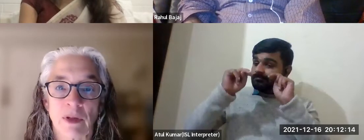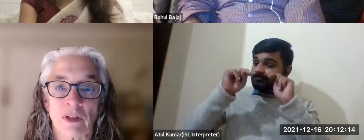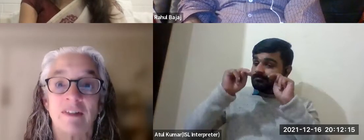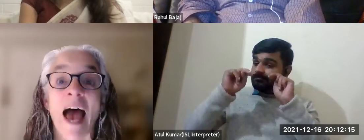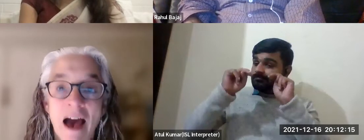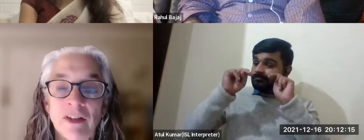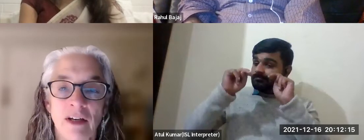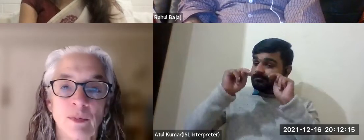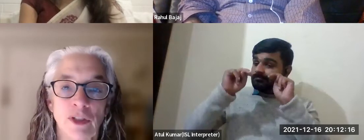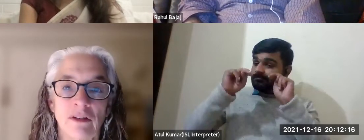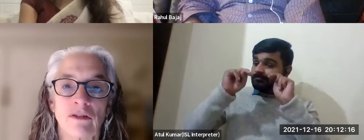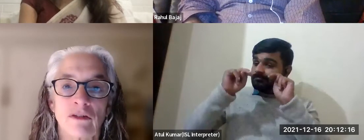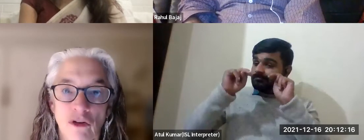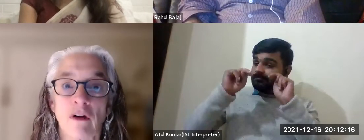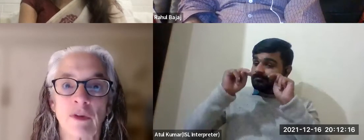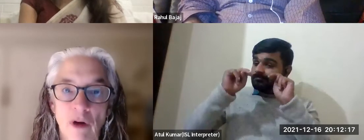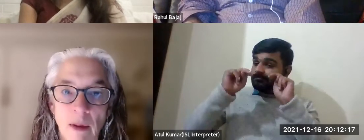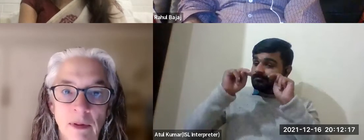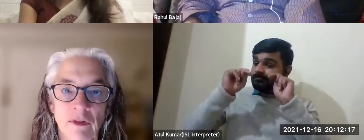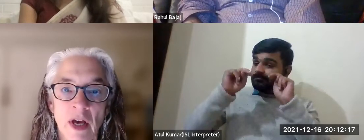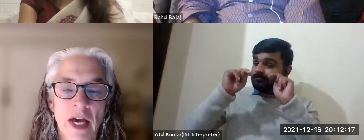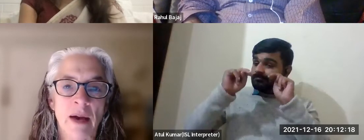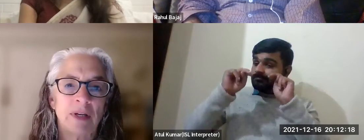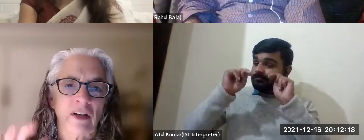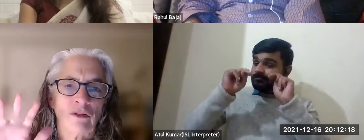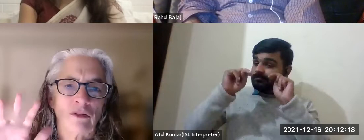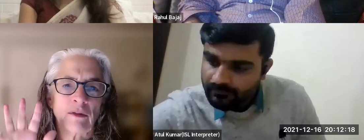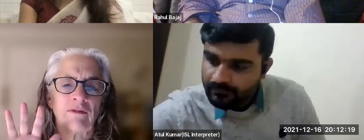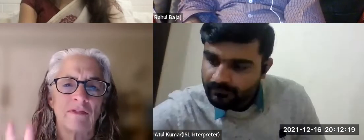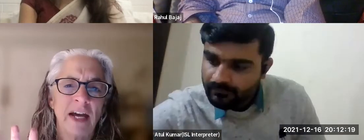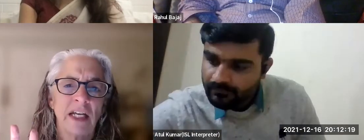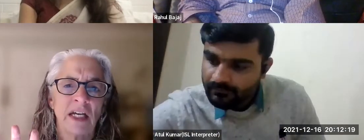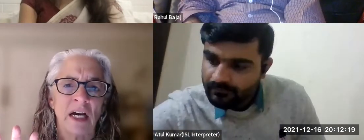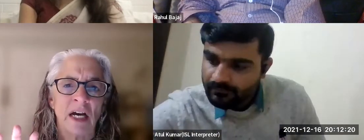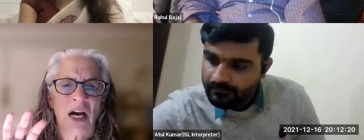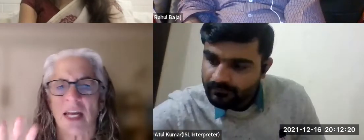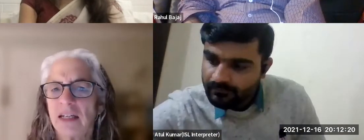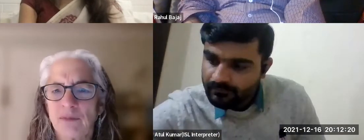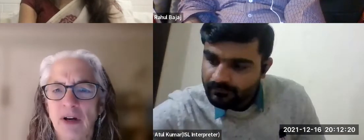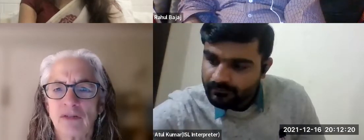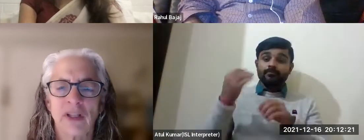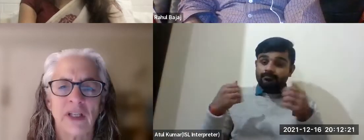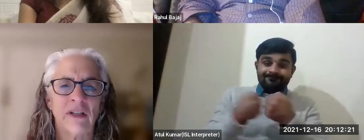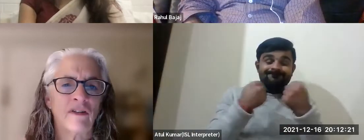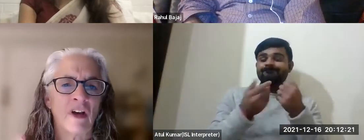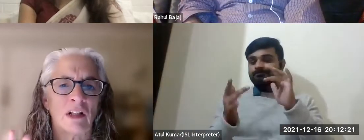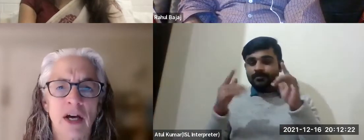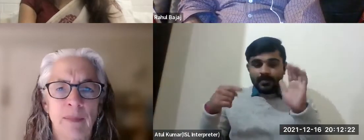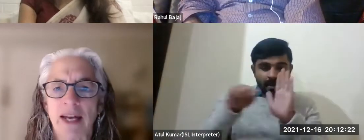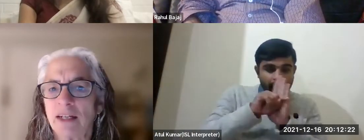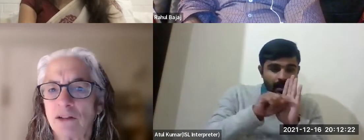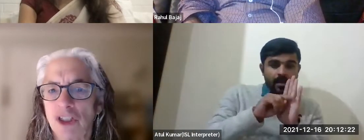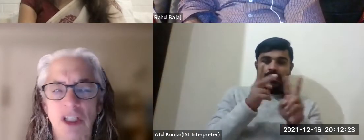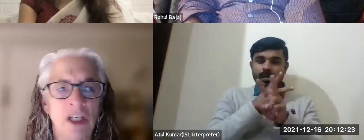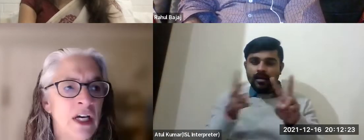with disabilities have the expertise to solve the problems. And because there hasn't been fighting, a negative press release, a lot